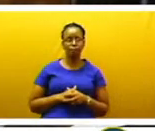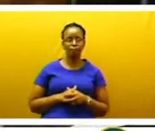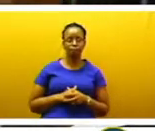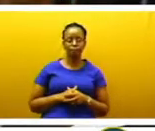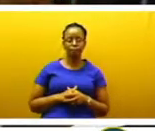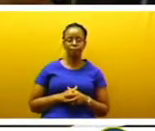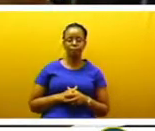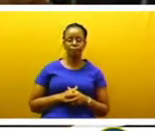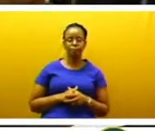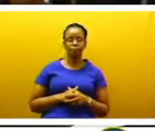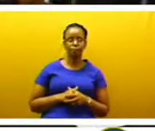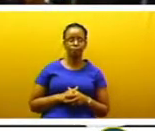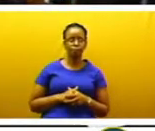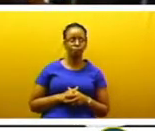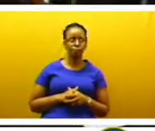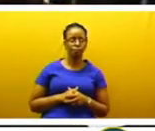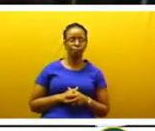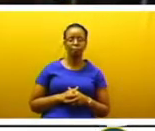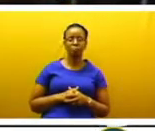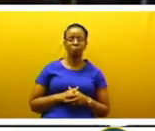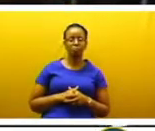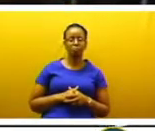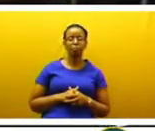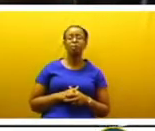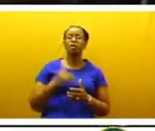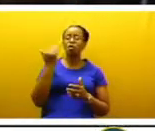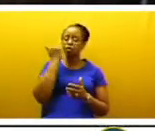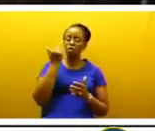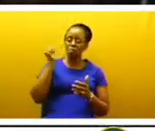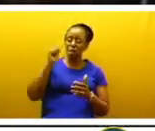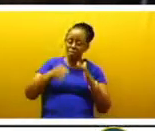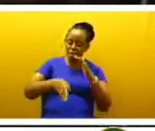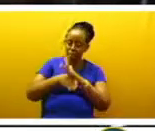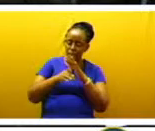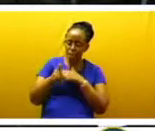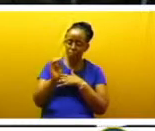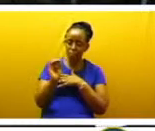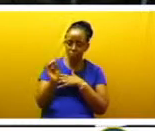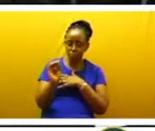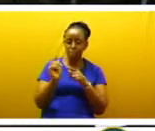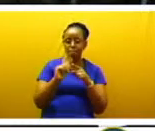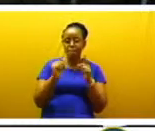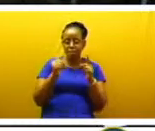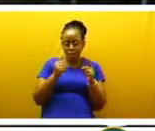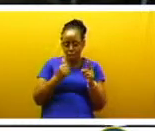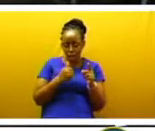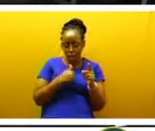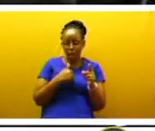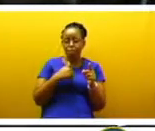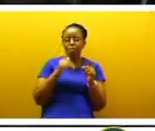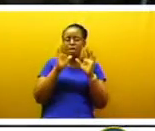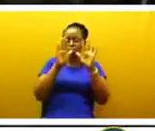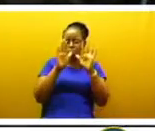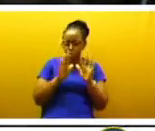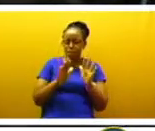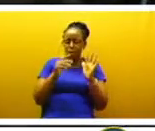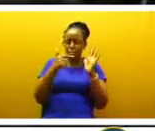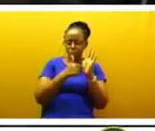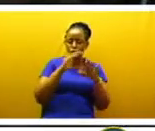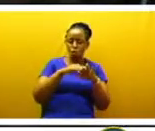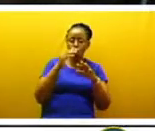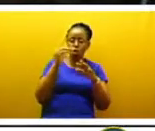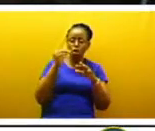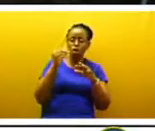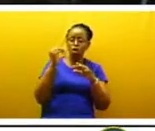is no need for the court. But there is an important duty on the court that if you